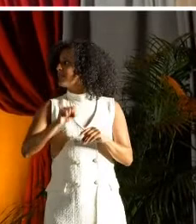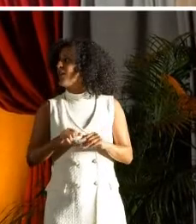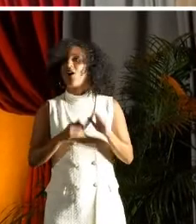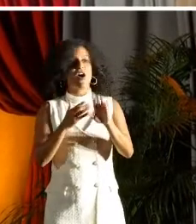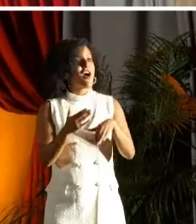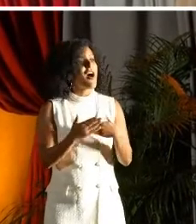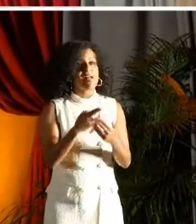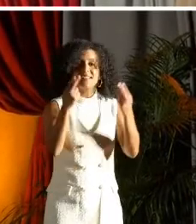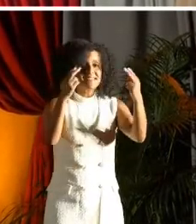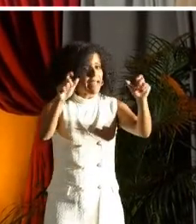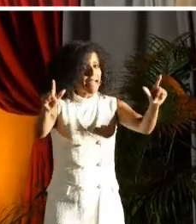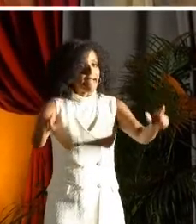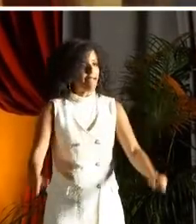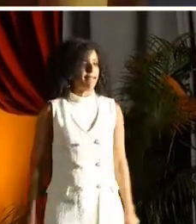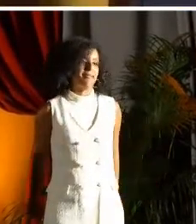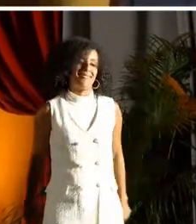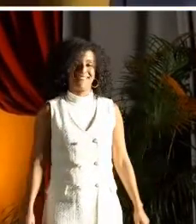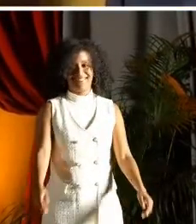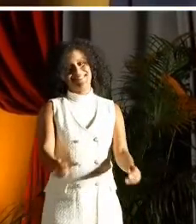hell.